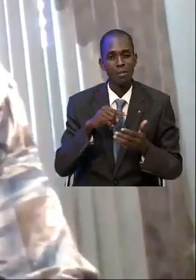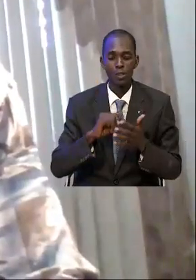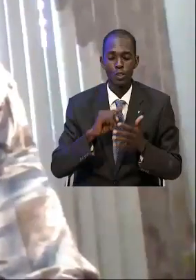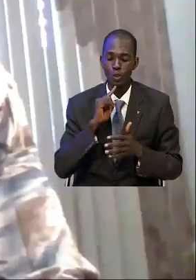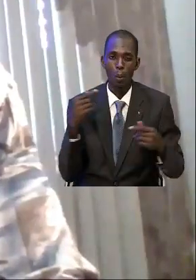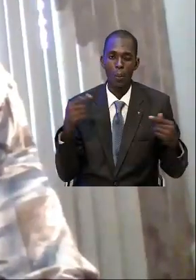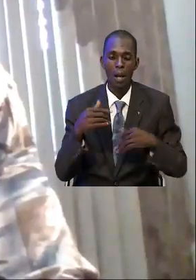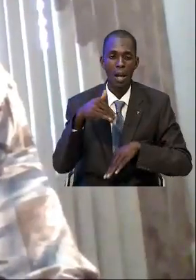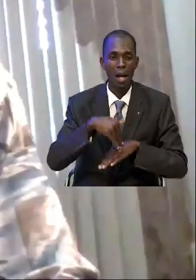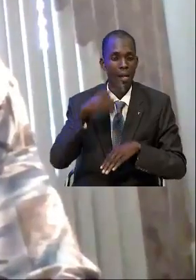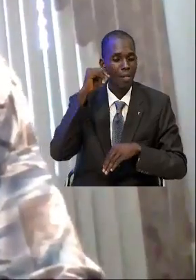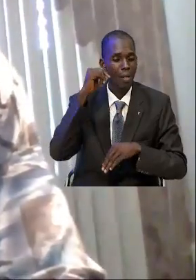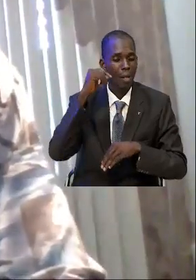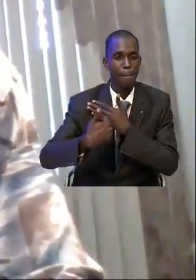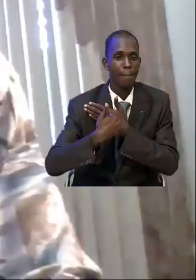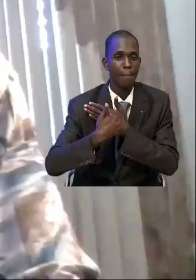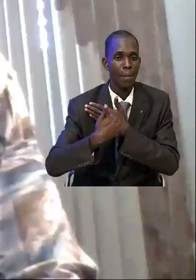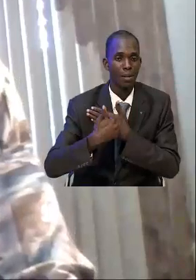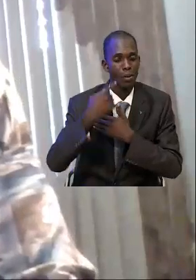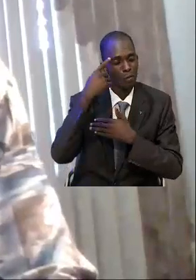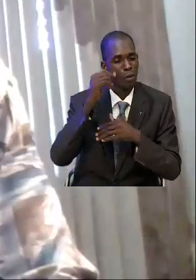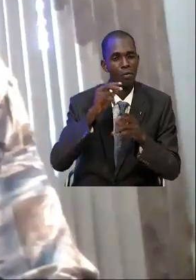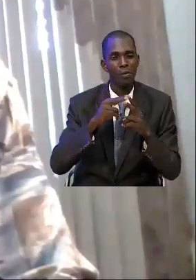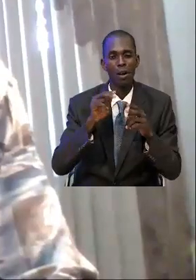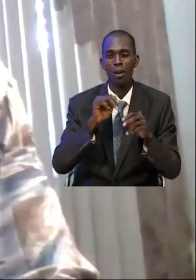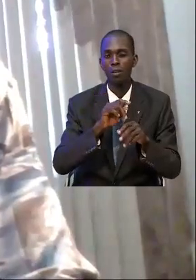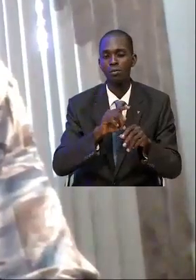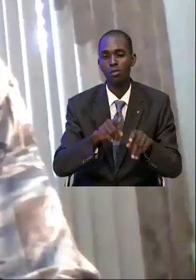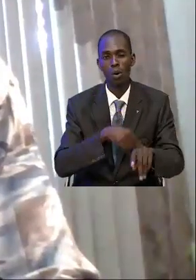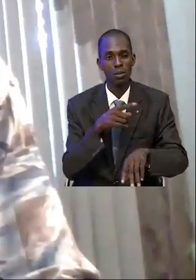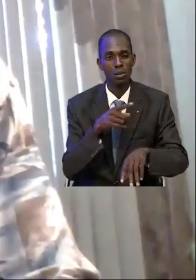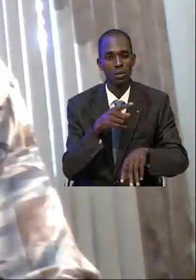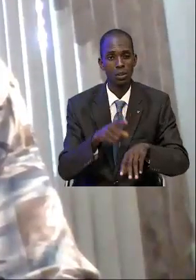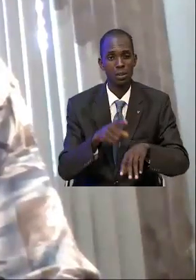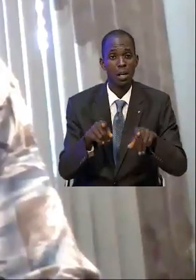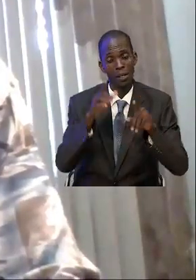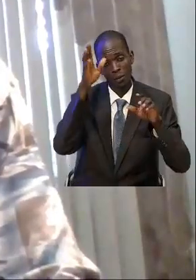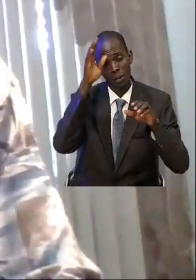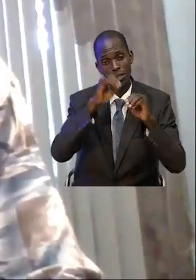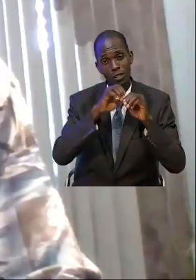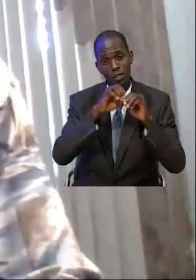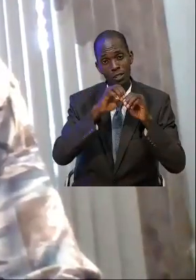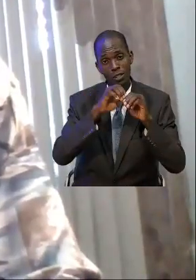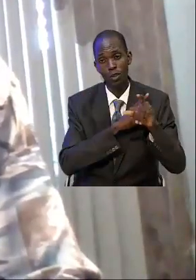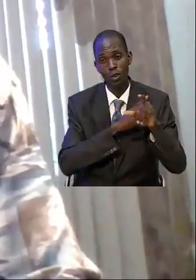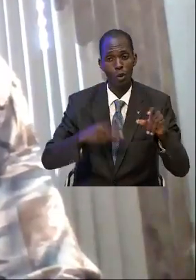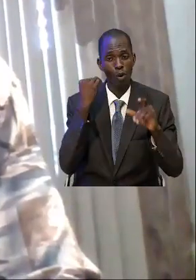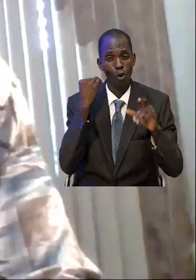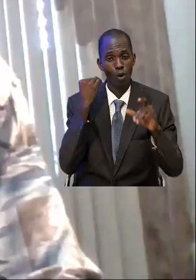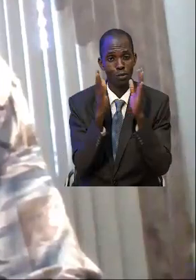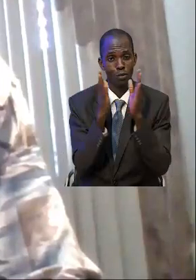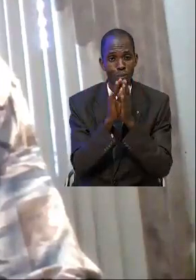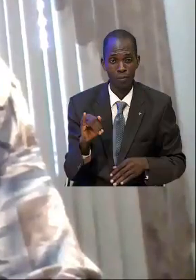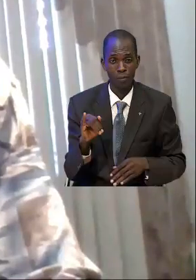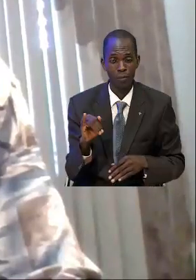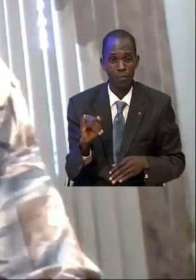for that. I've had this chronic pain in my back for a very long time, and as